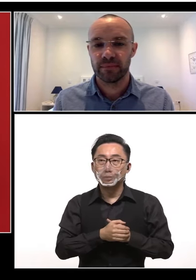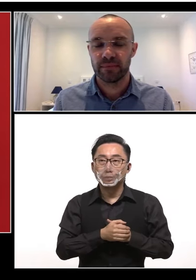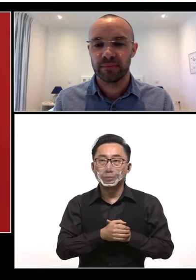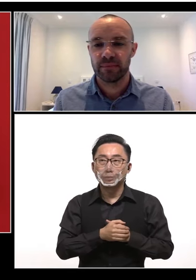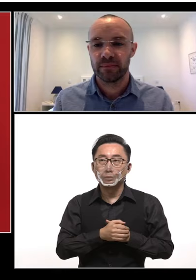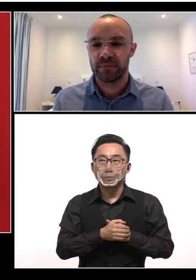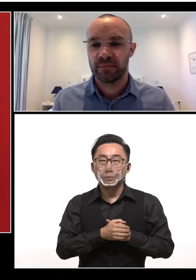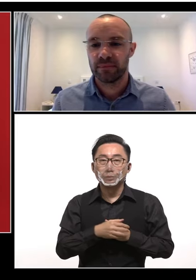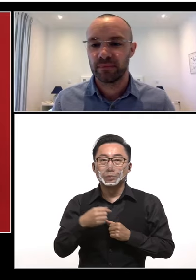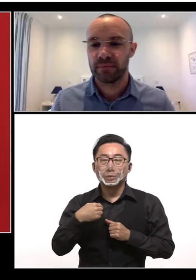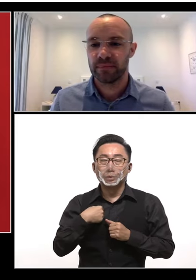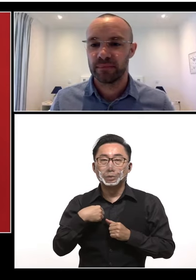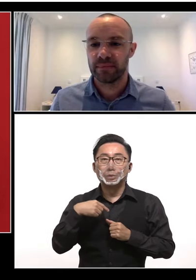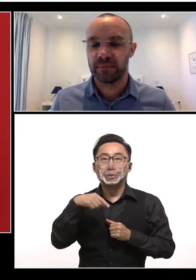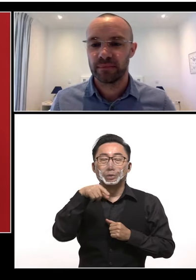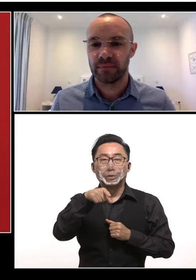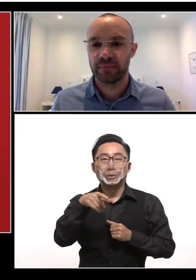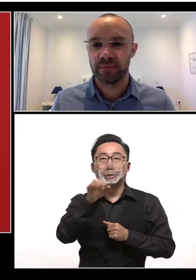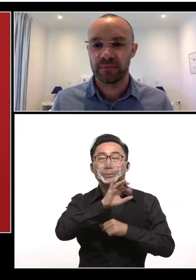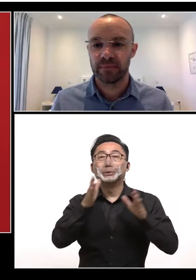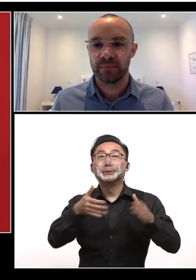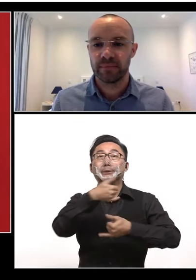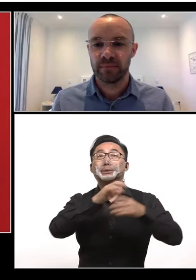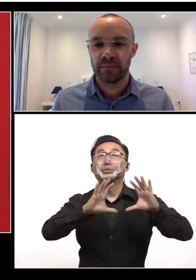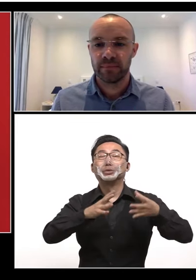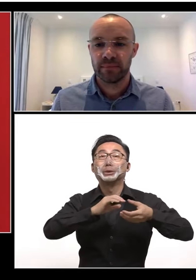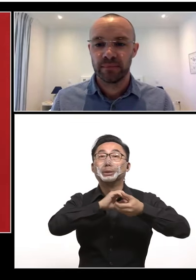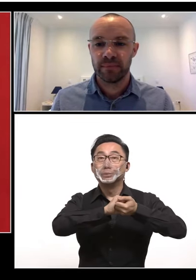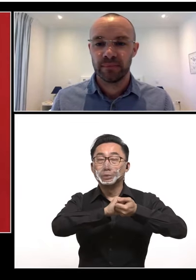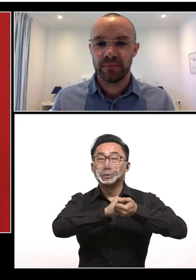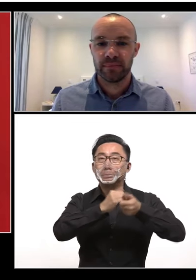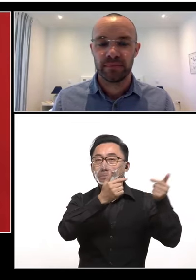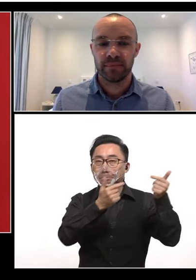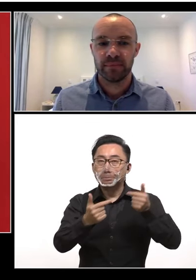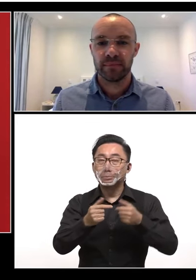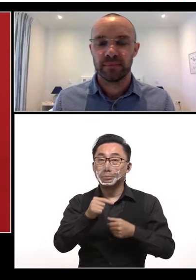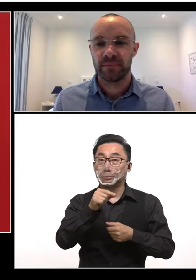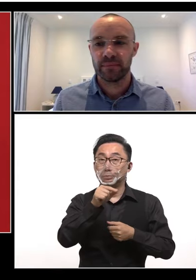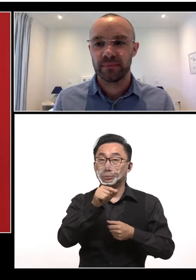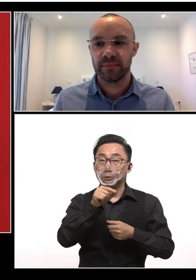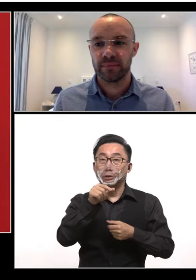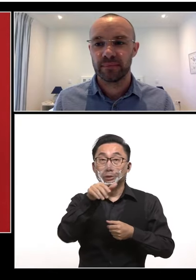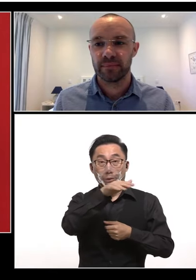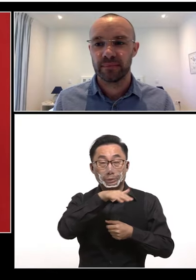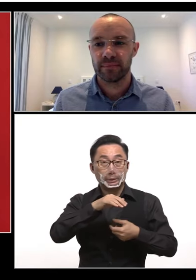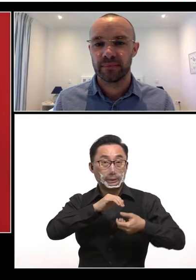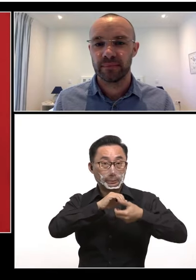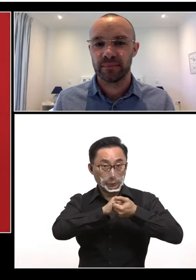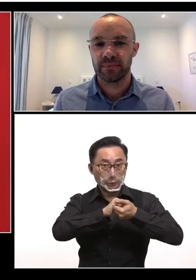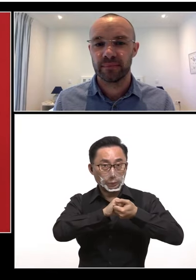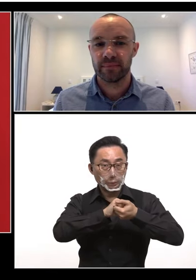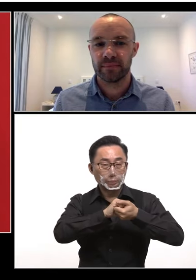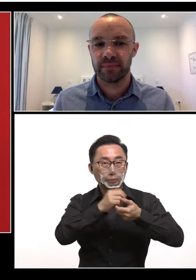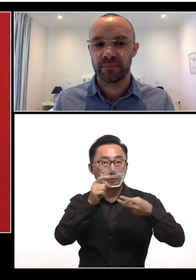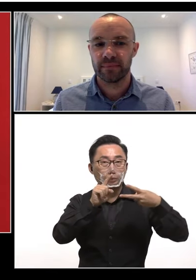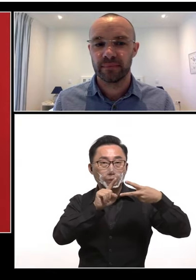called Light, and it wasn't about deaf people or anything to do with deafness, but we've worked together, we've collaborated, and